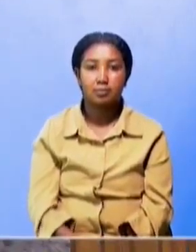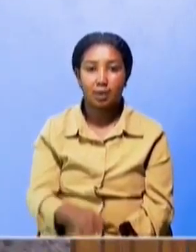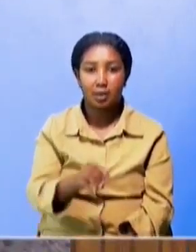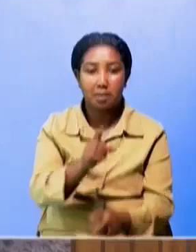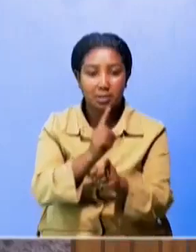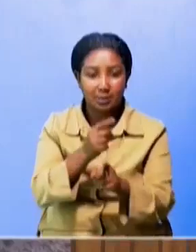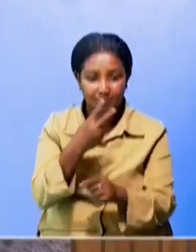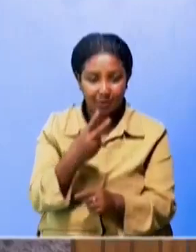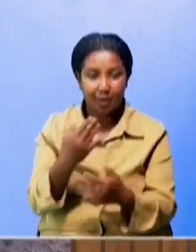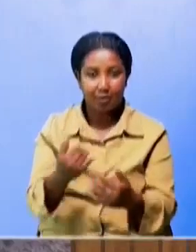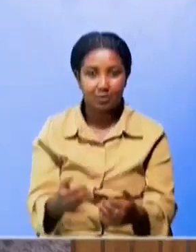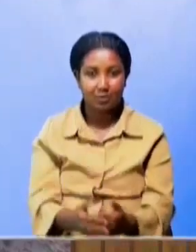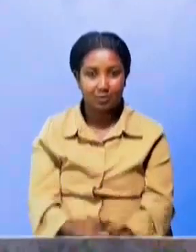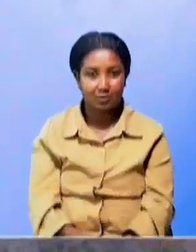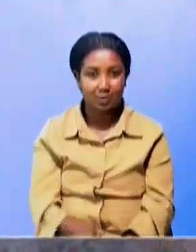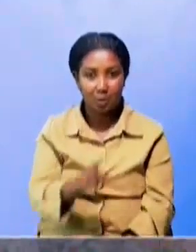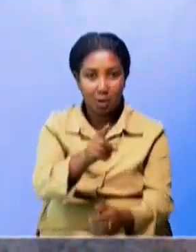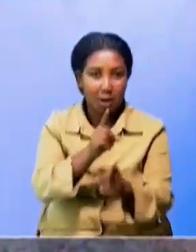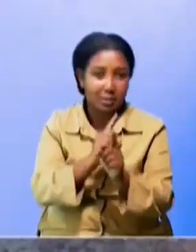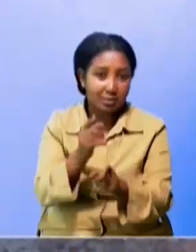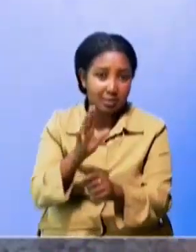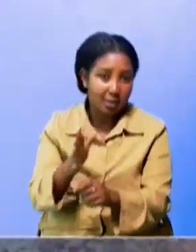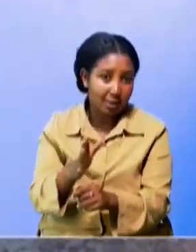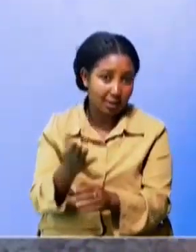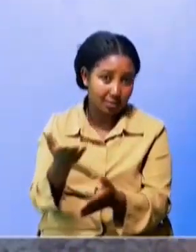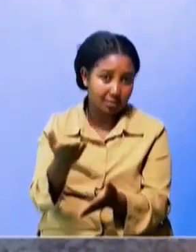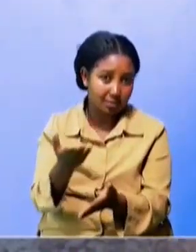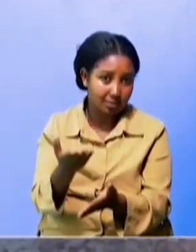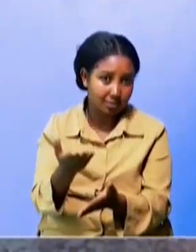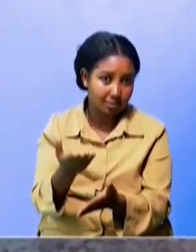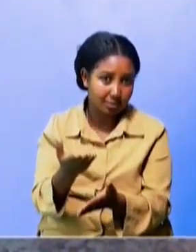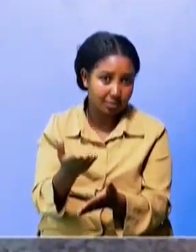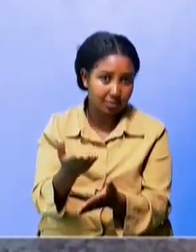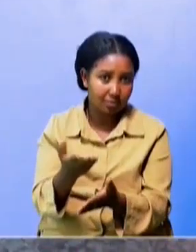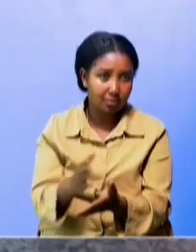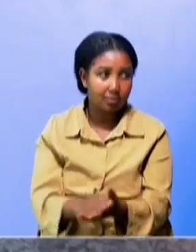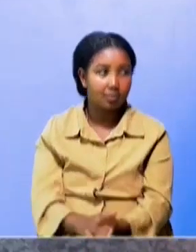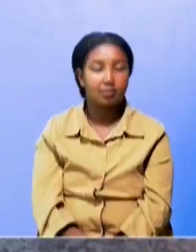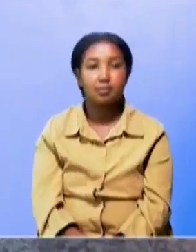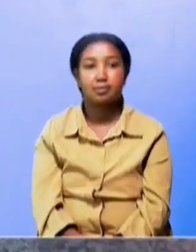answer. Maybe your answer, obviously, that is quite correct.